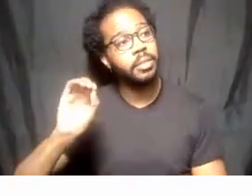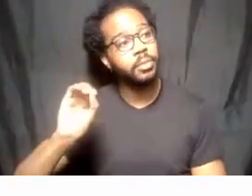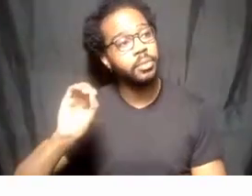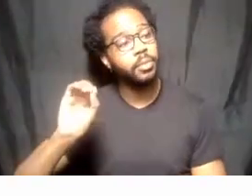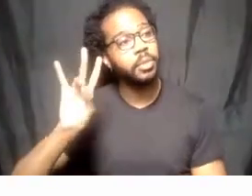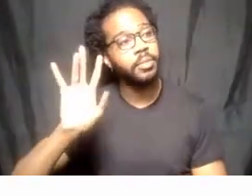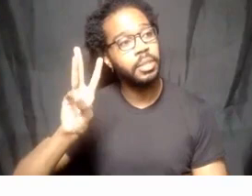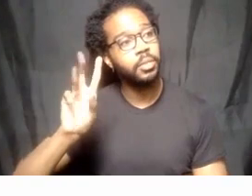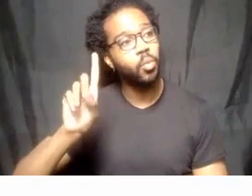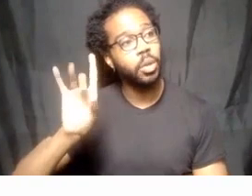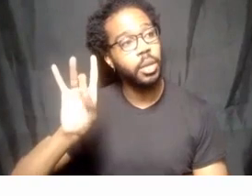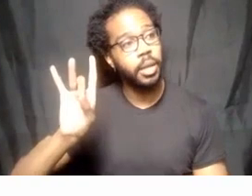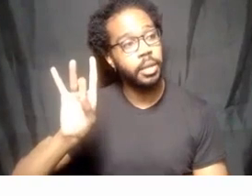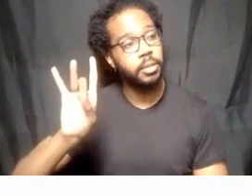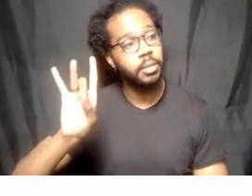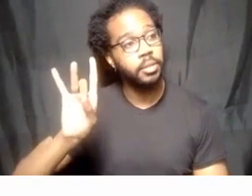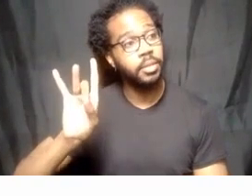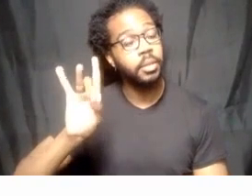202-590-7618,